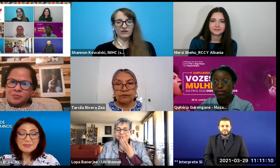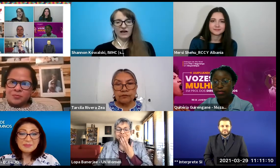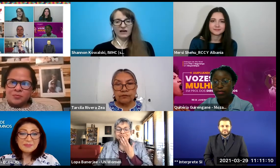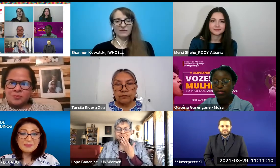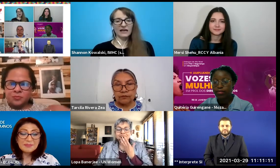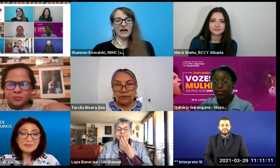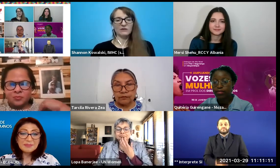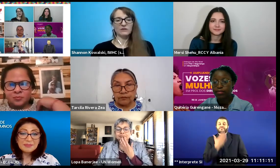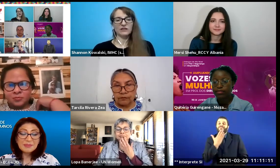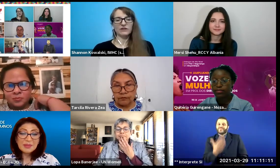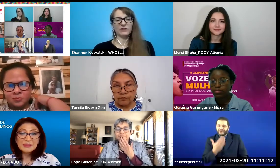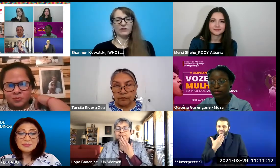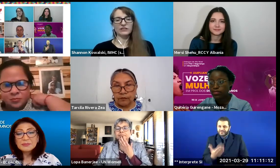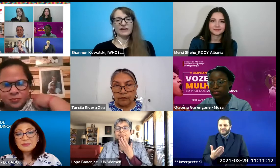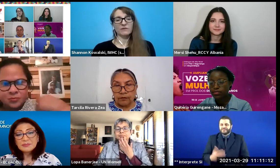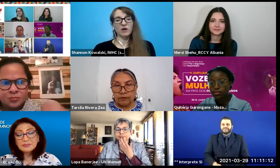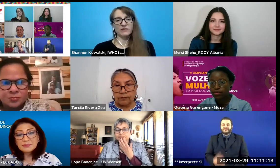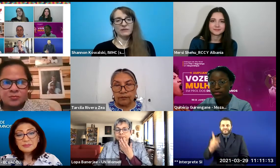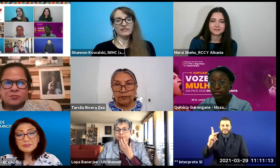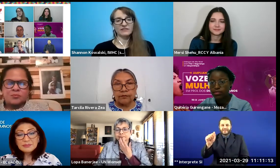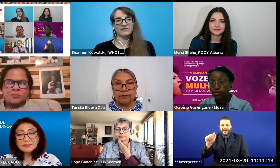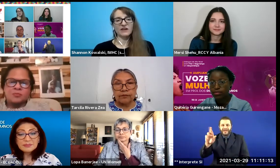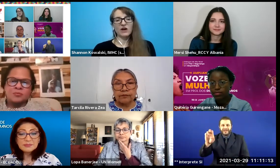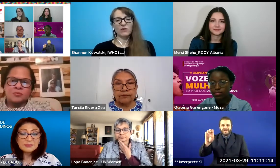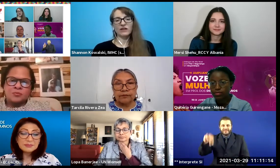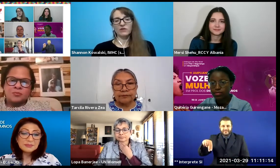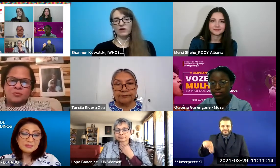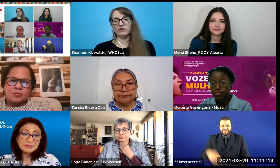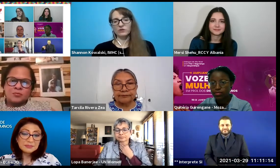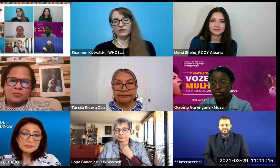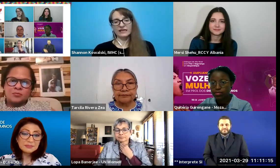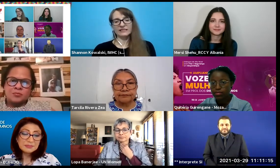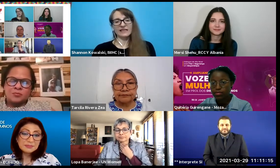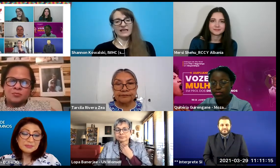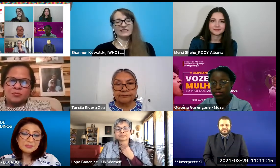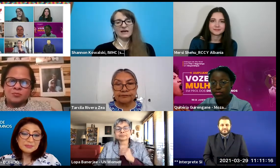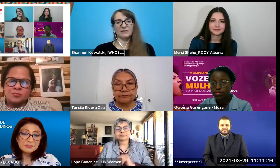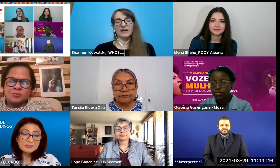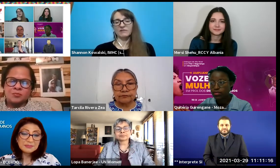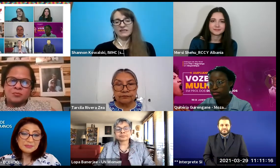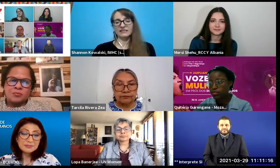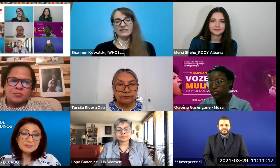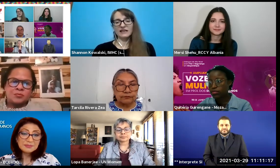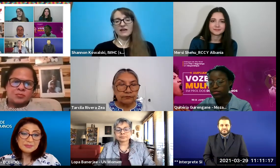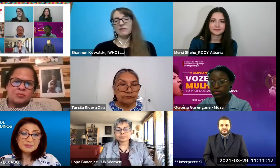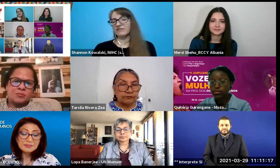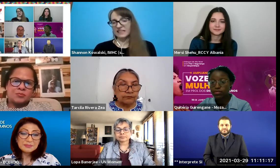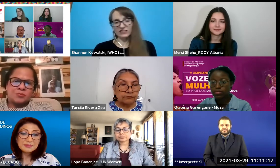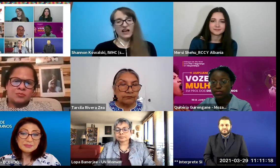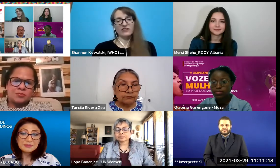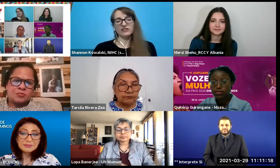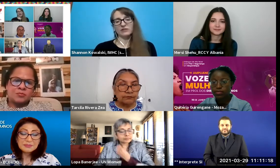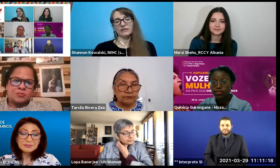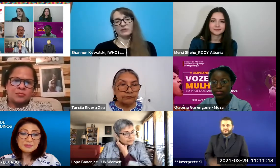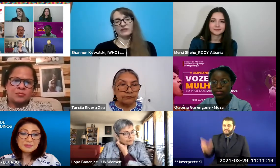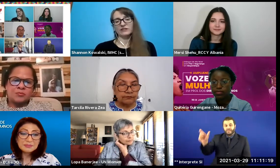now. And I was wondering if you could say from your perspective, what are the one or two things that governments, private sector